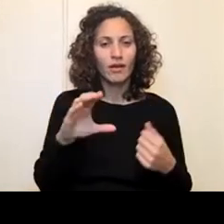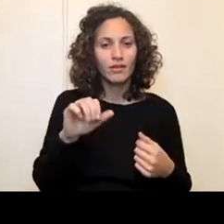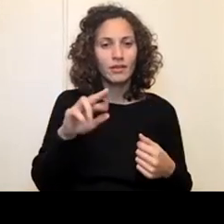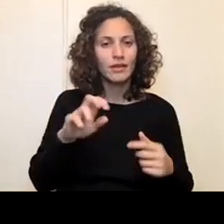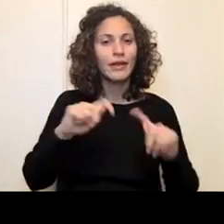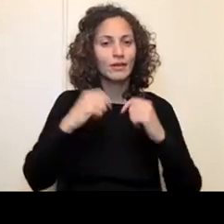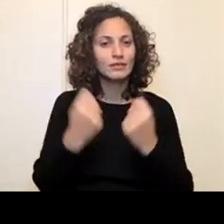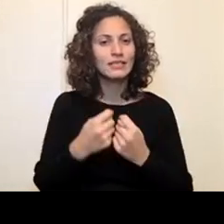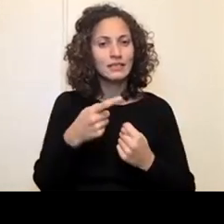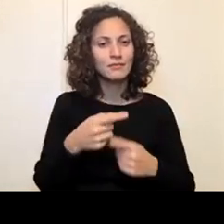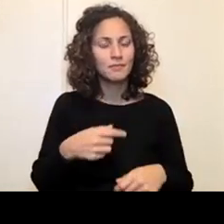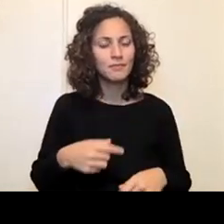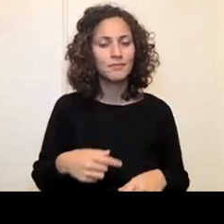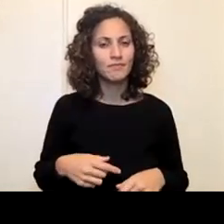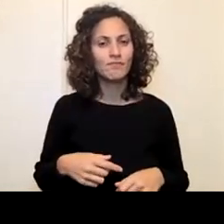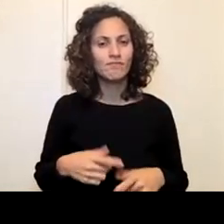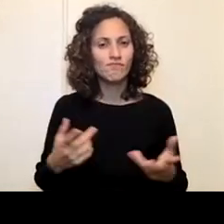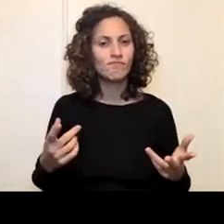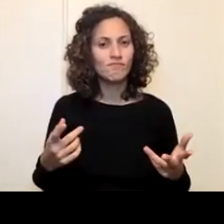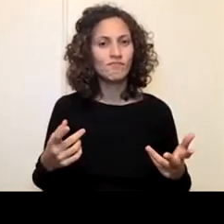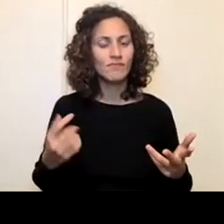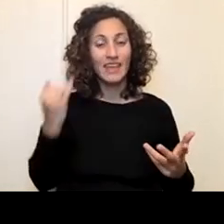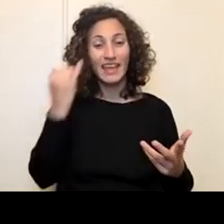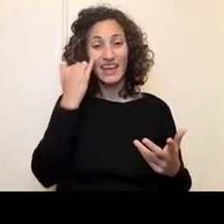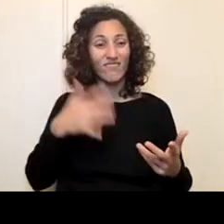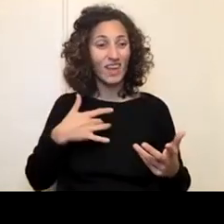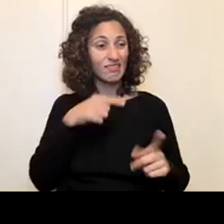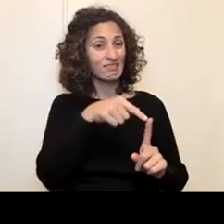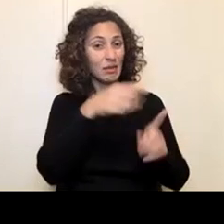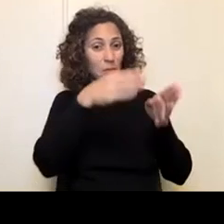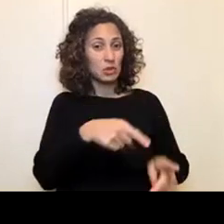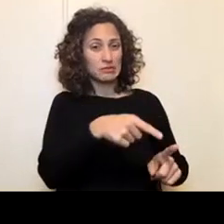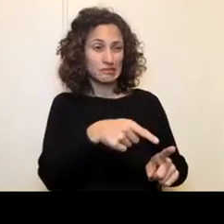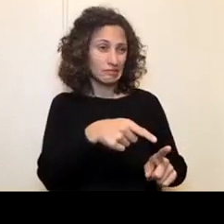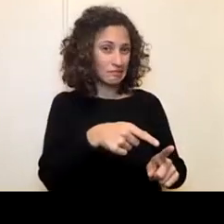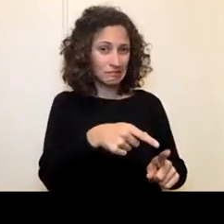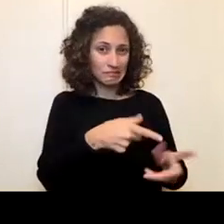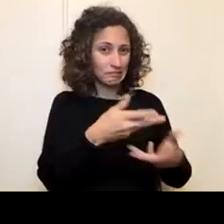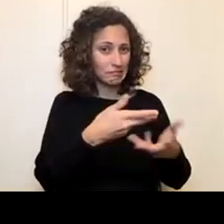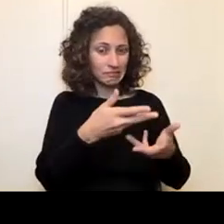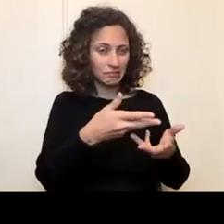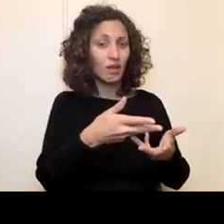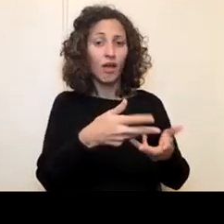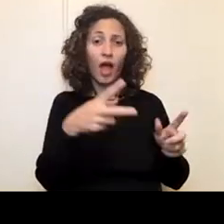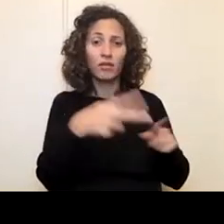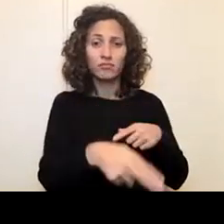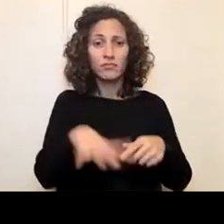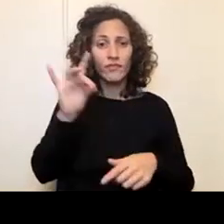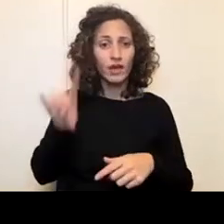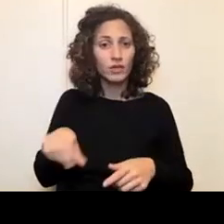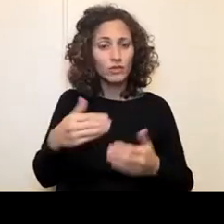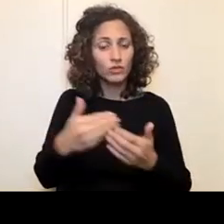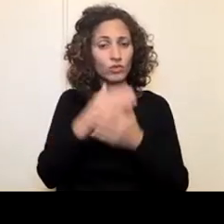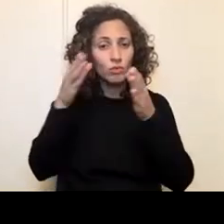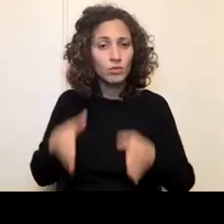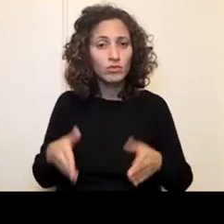healthcare team. If it's not working out for you, you can go to another person. Like it's if you